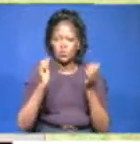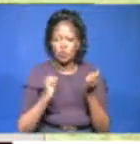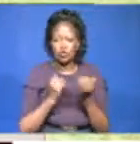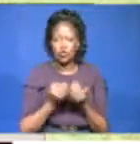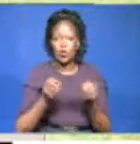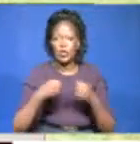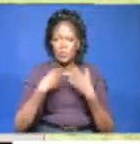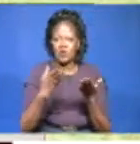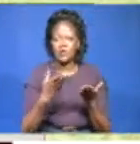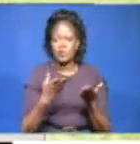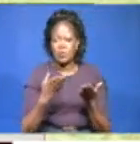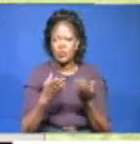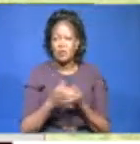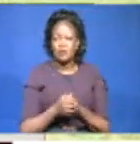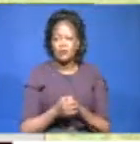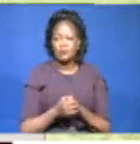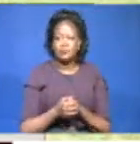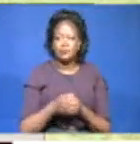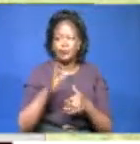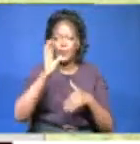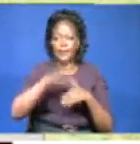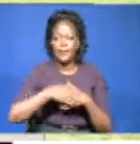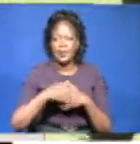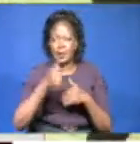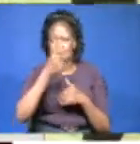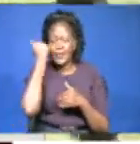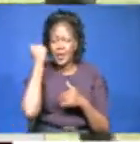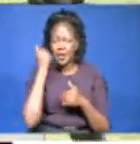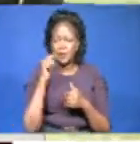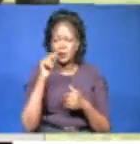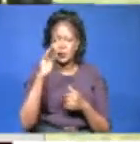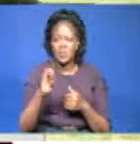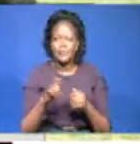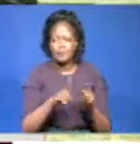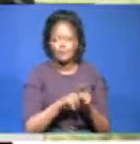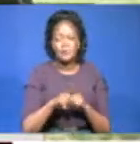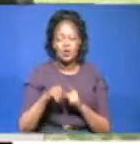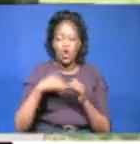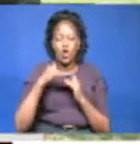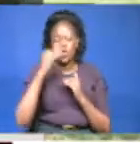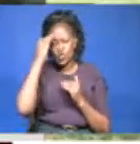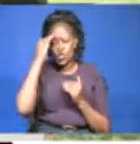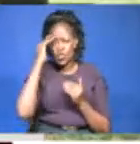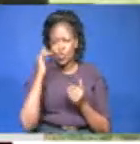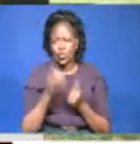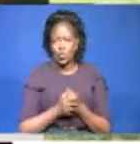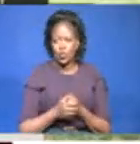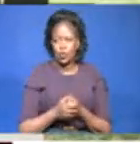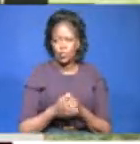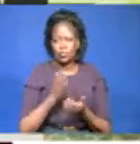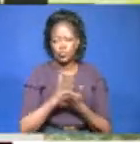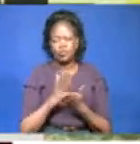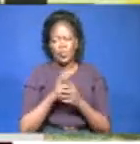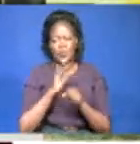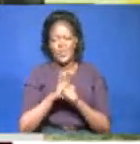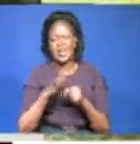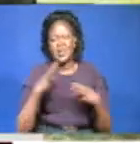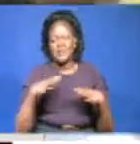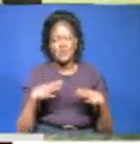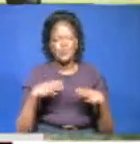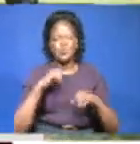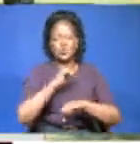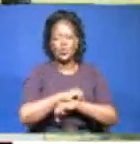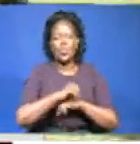donating reusable sanitary pads, because in Seme, as we all know, there is high tendency of school dropout and high HIV